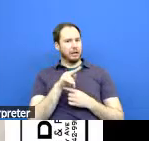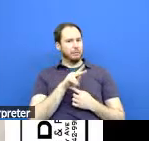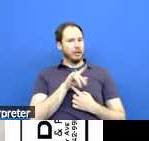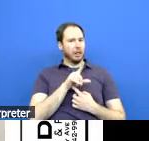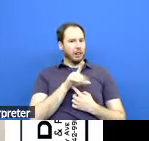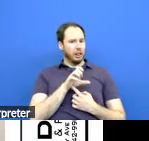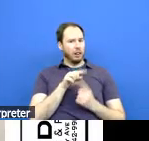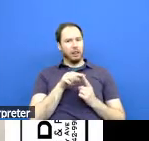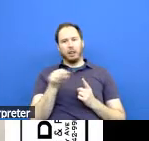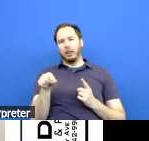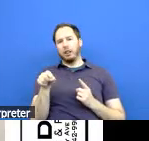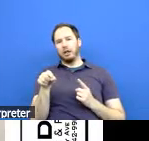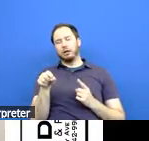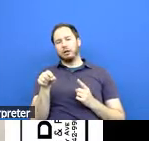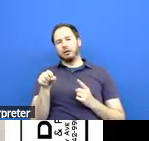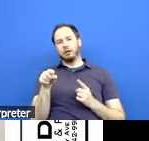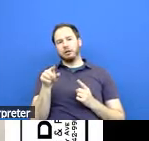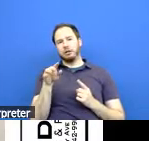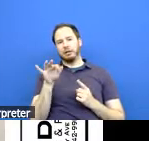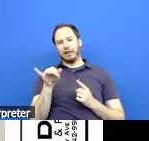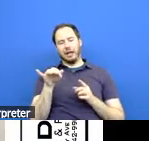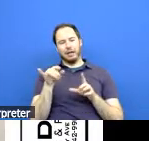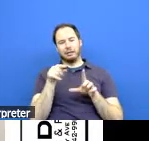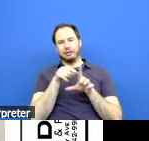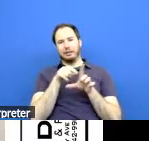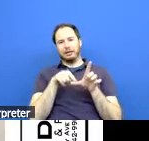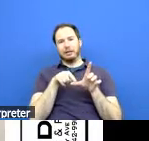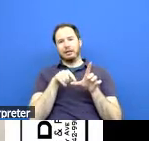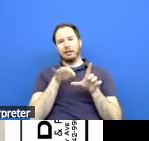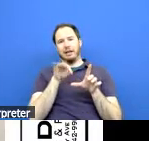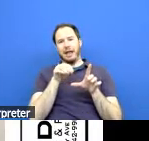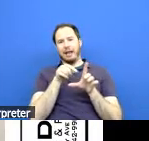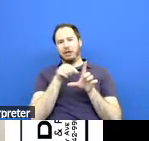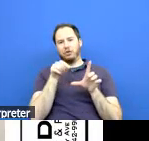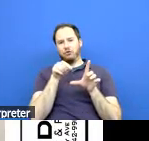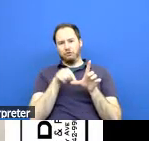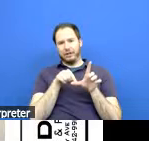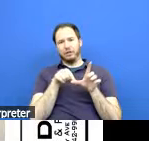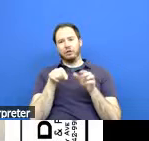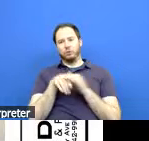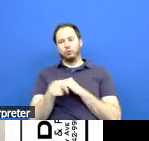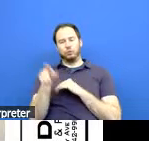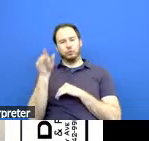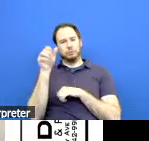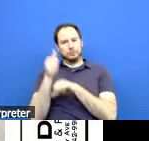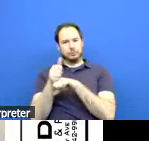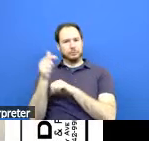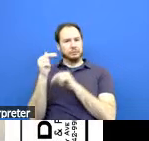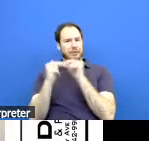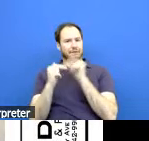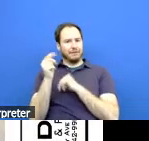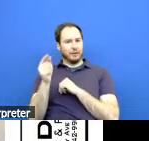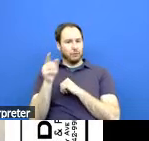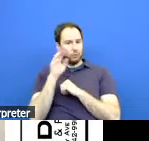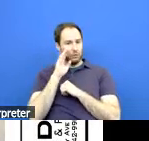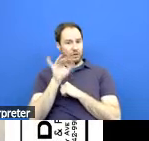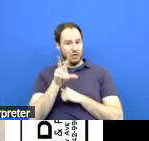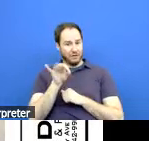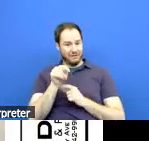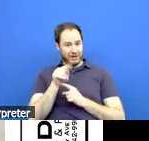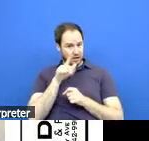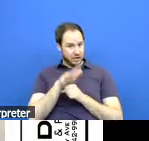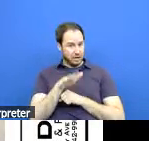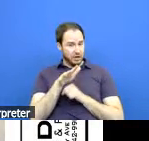Pinnacle to where the 90-degree access to this development is going in, if 30 feet is